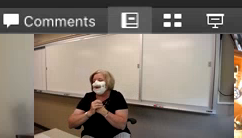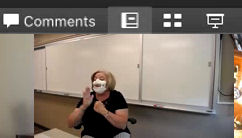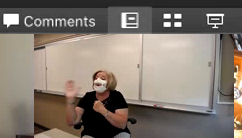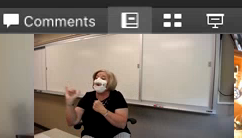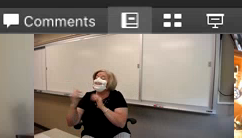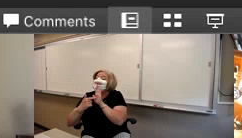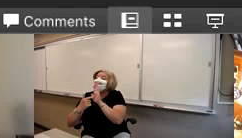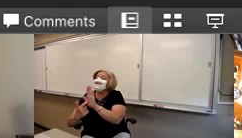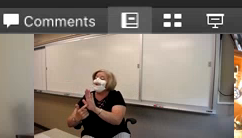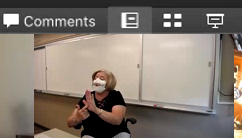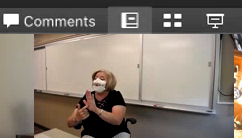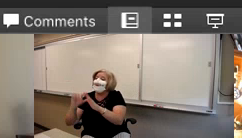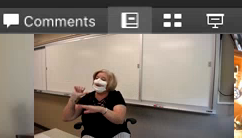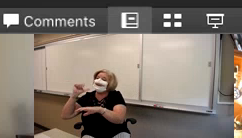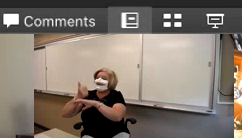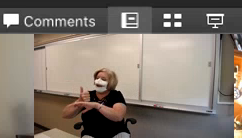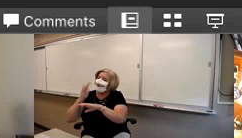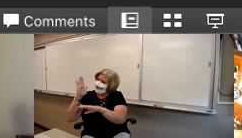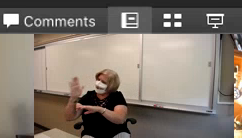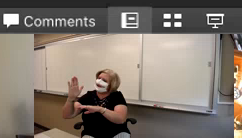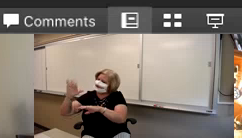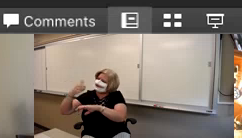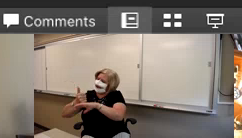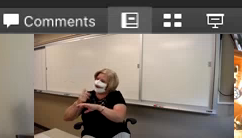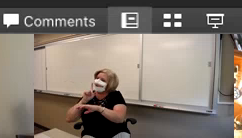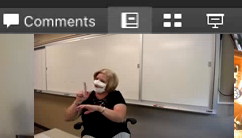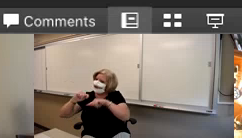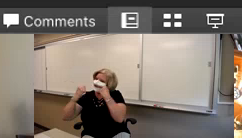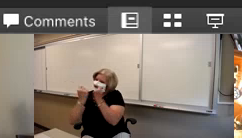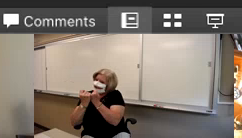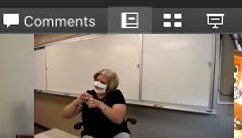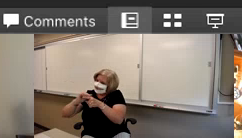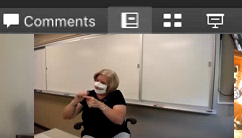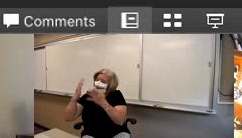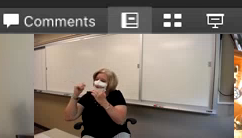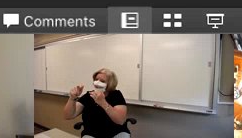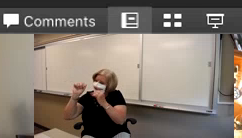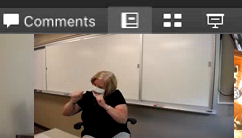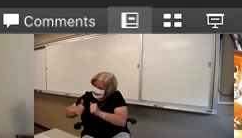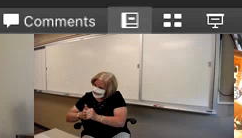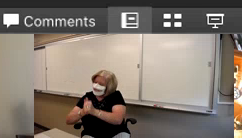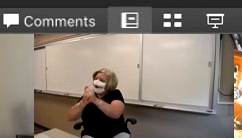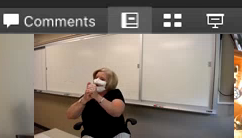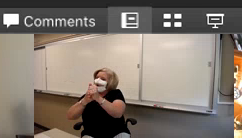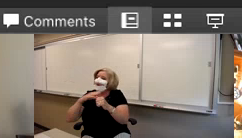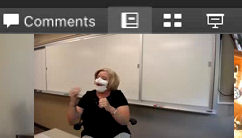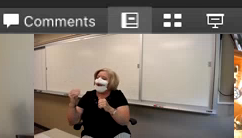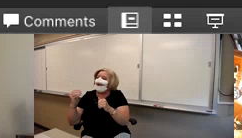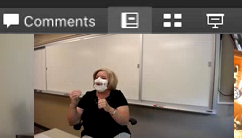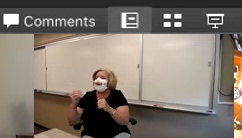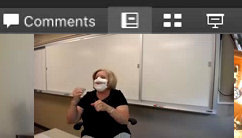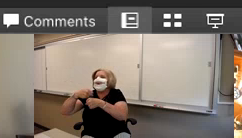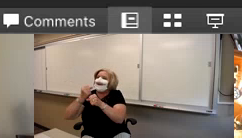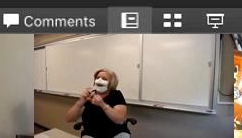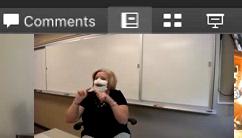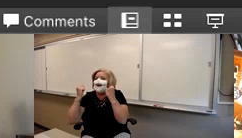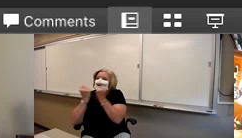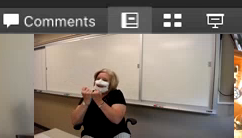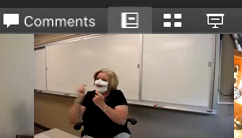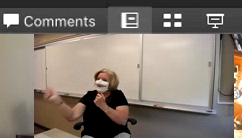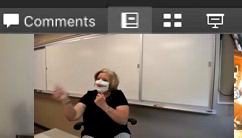going to actually set up a team. So my hope is that you guys are following along and you are going to create a team